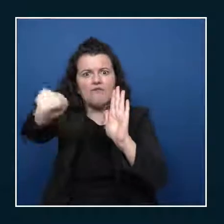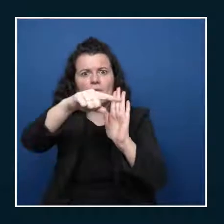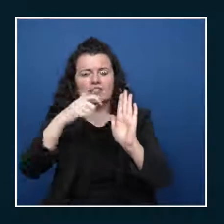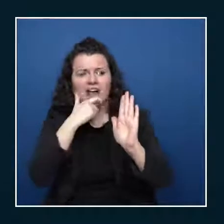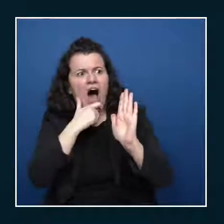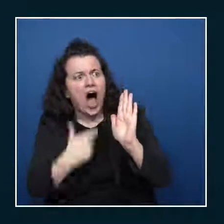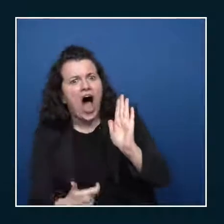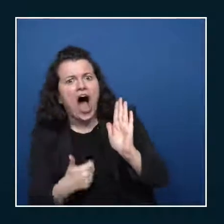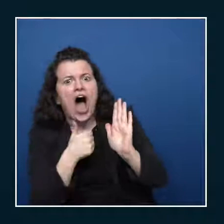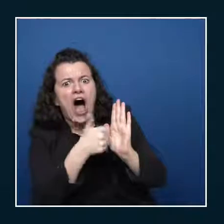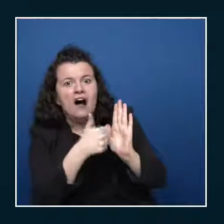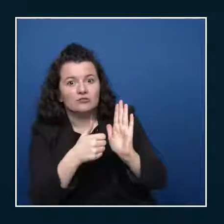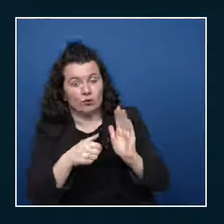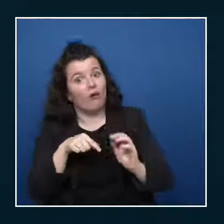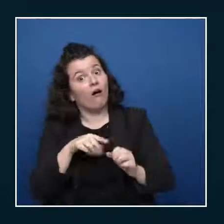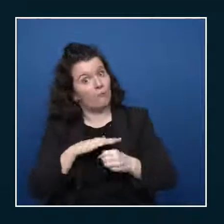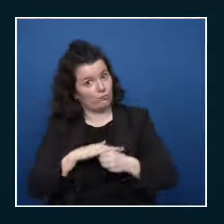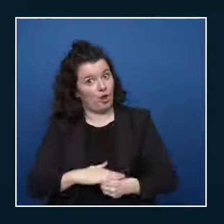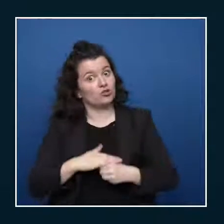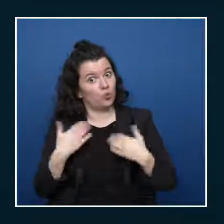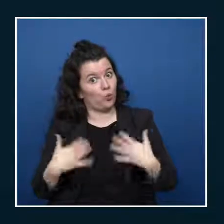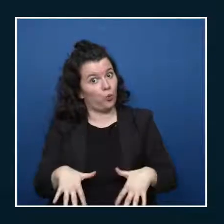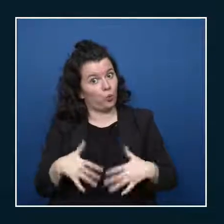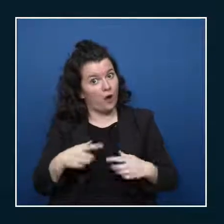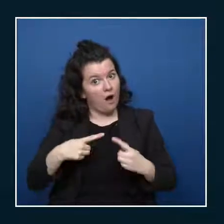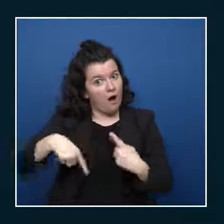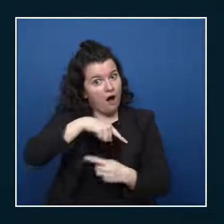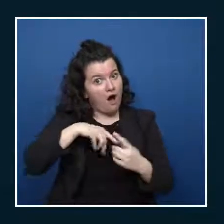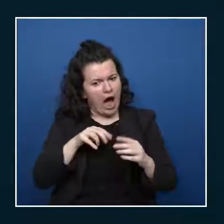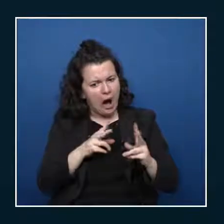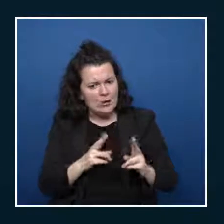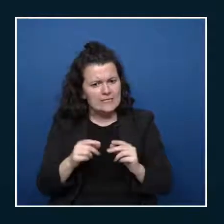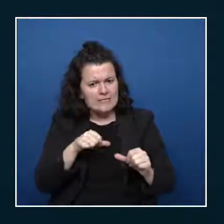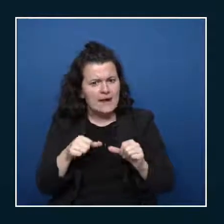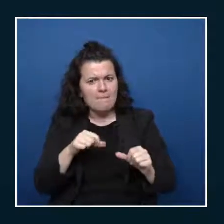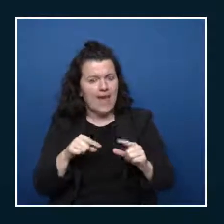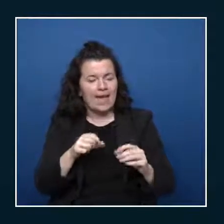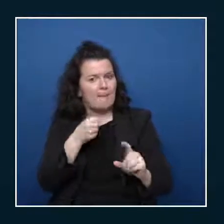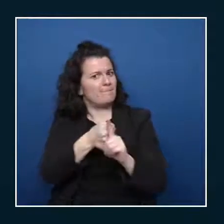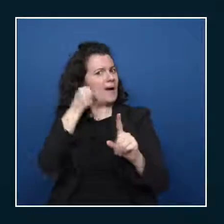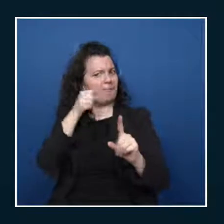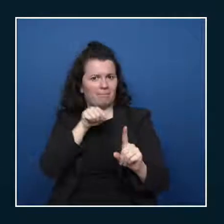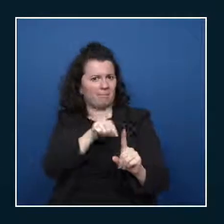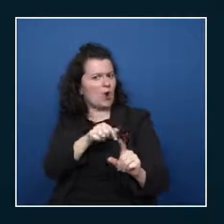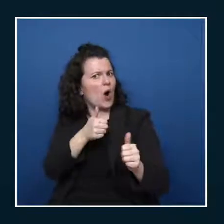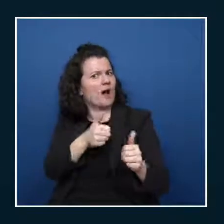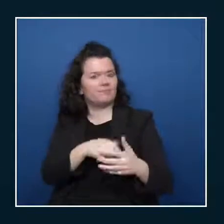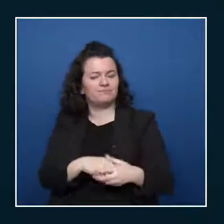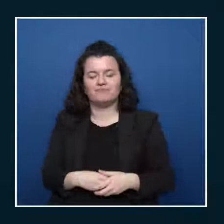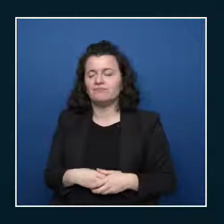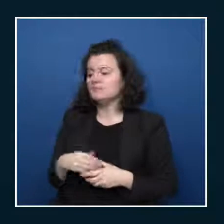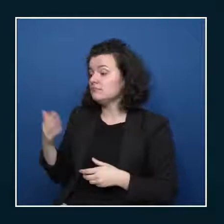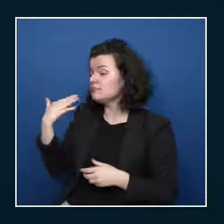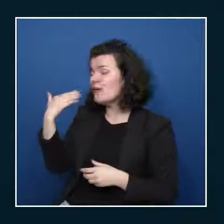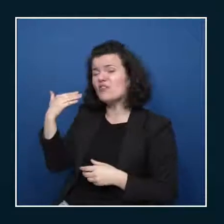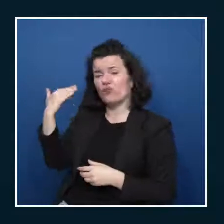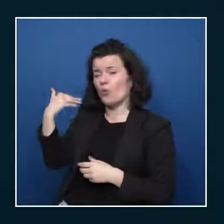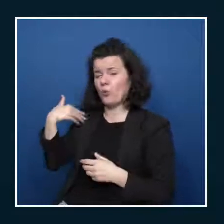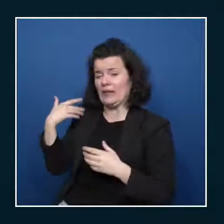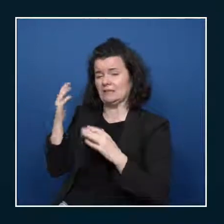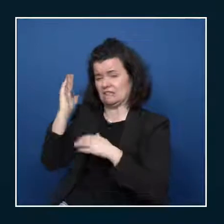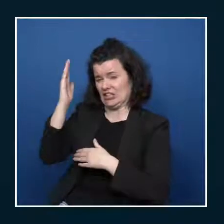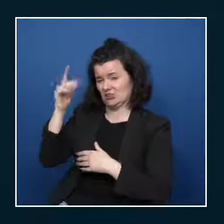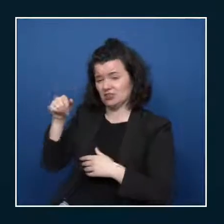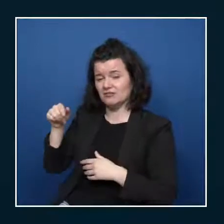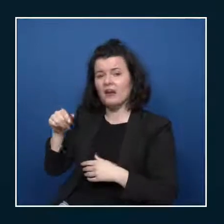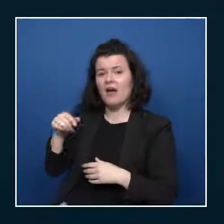it's like I did a session. We did an Azure machine learning session, me and Cassie and Anthony. And what they do is they tell us these are the